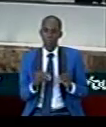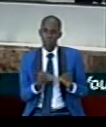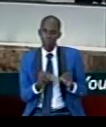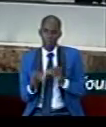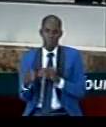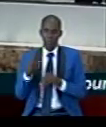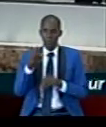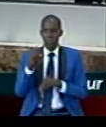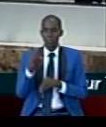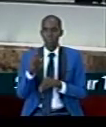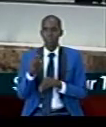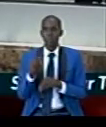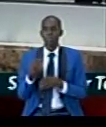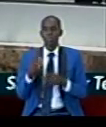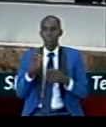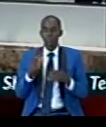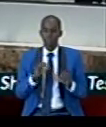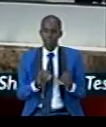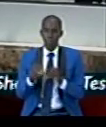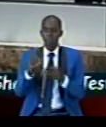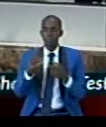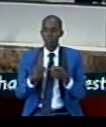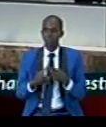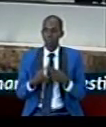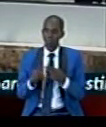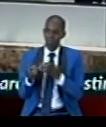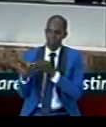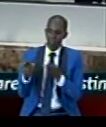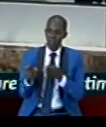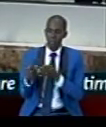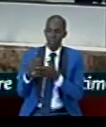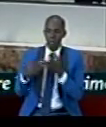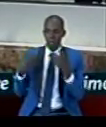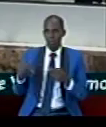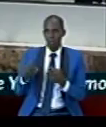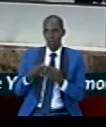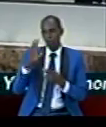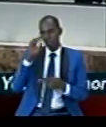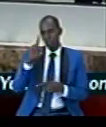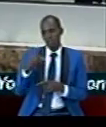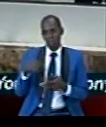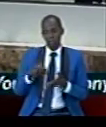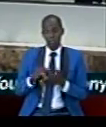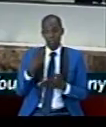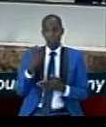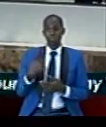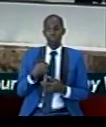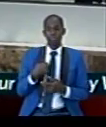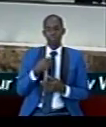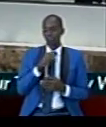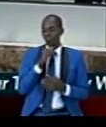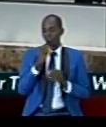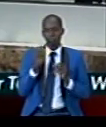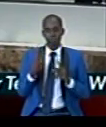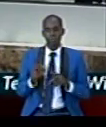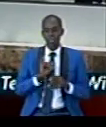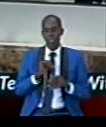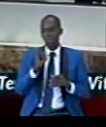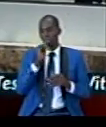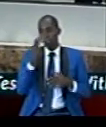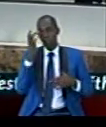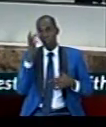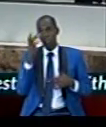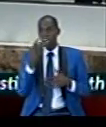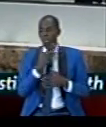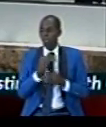the man. So I now tell the man I'm sick, I'm not okay. So the man said, if